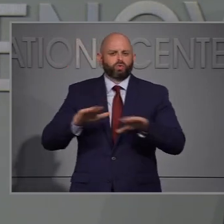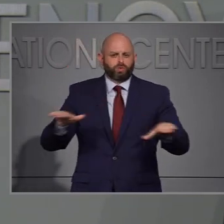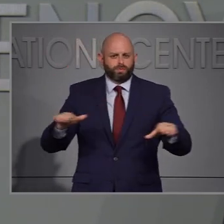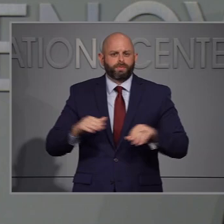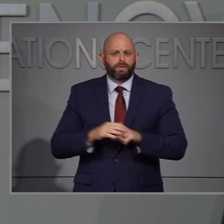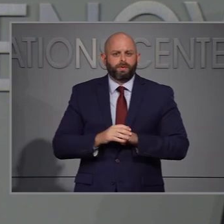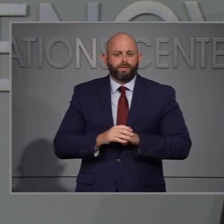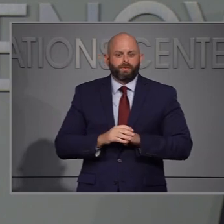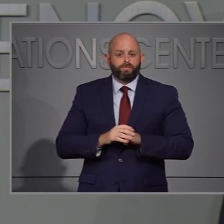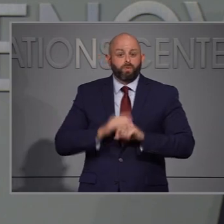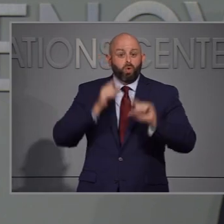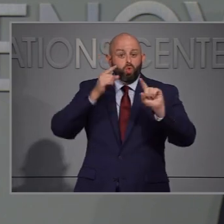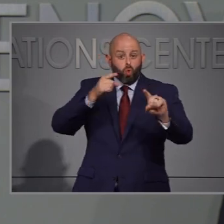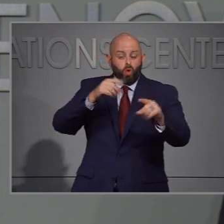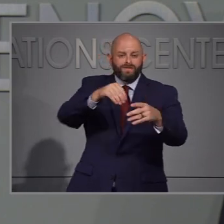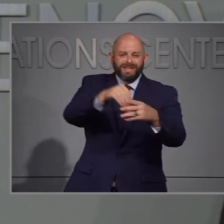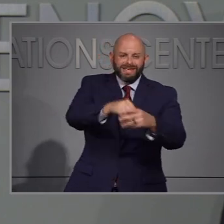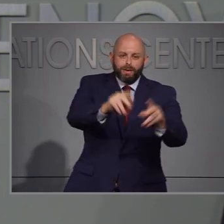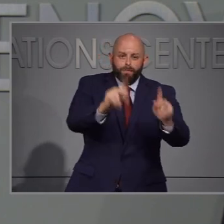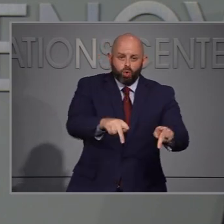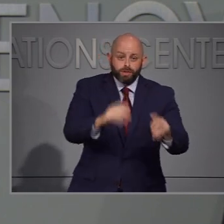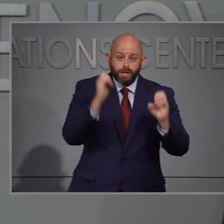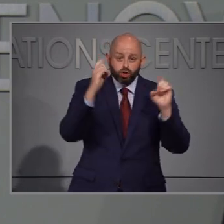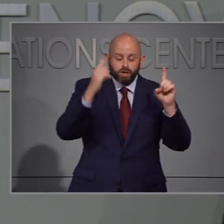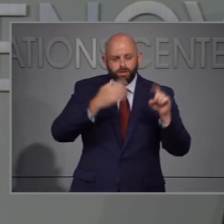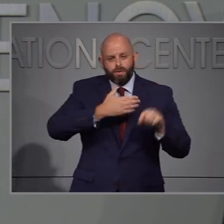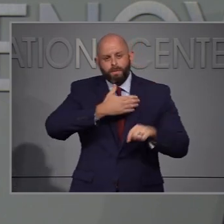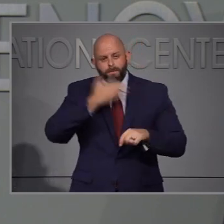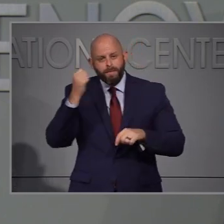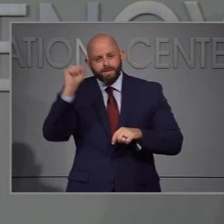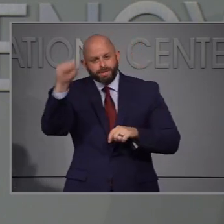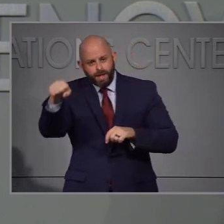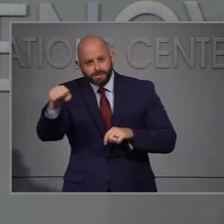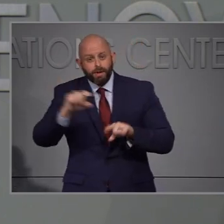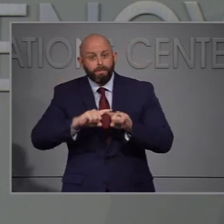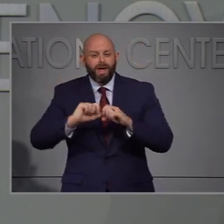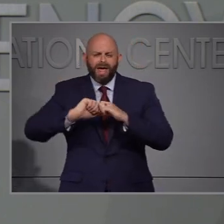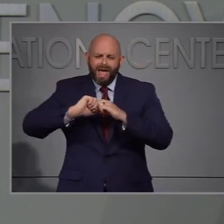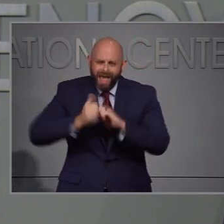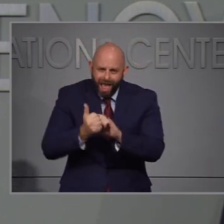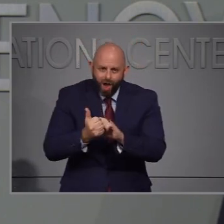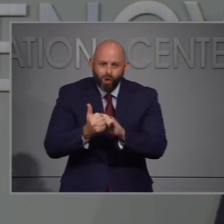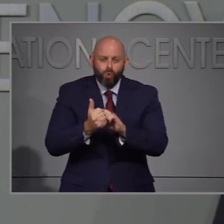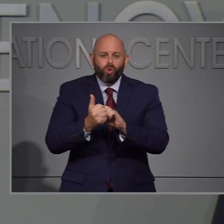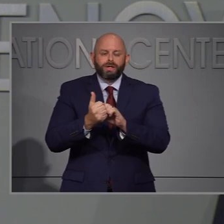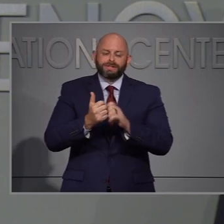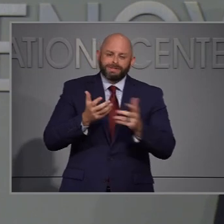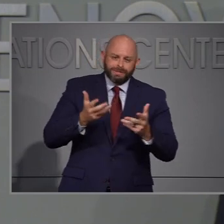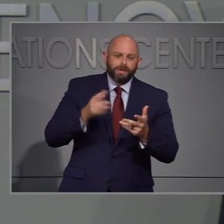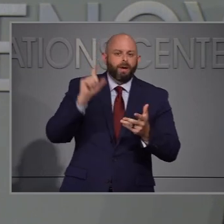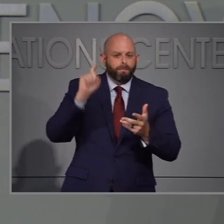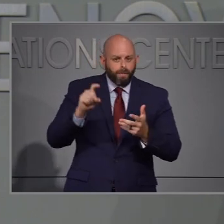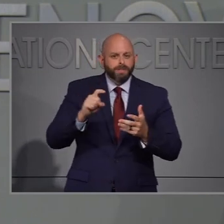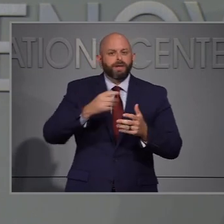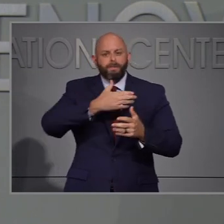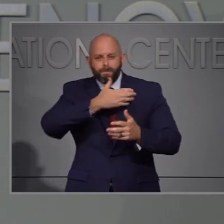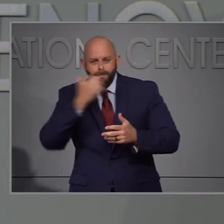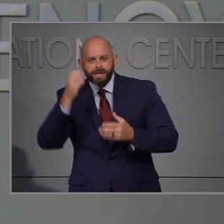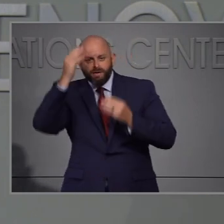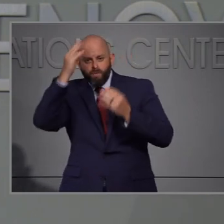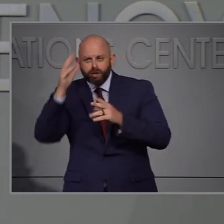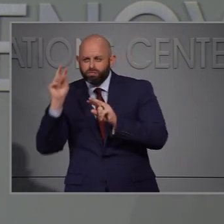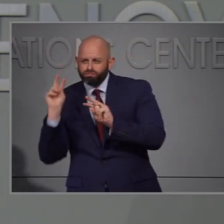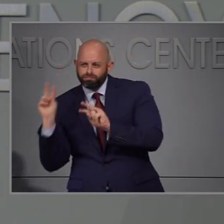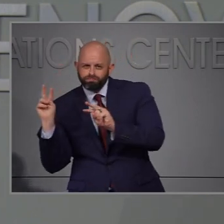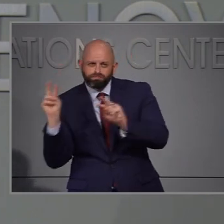the right one. The decision of when and how to reopen must be made with the best information in